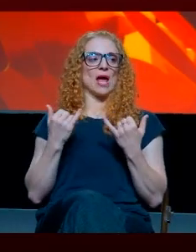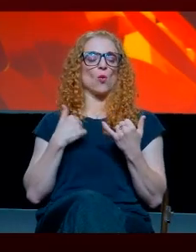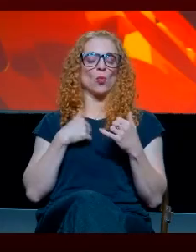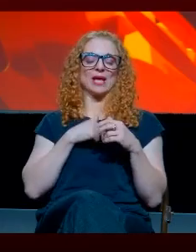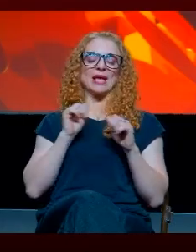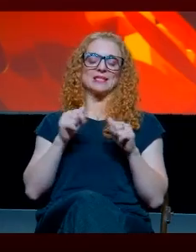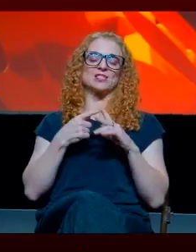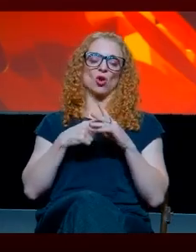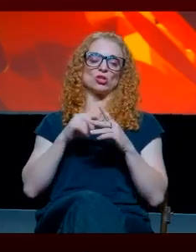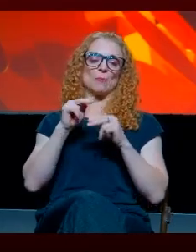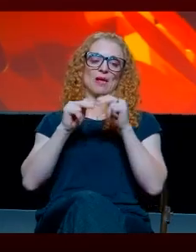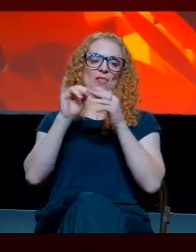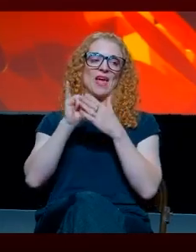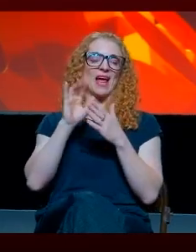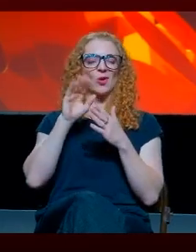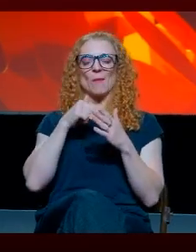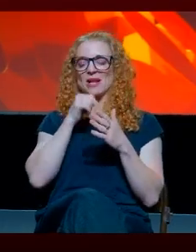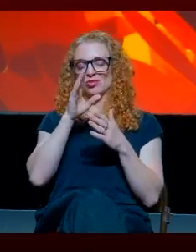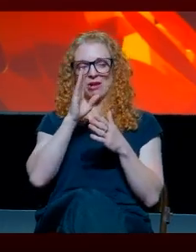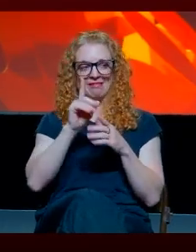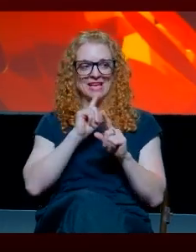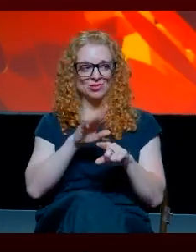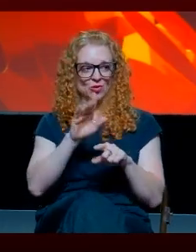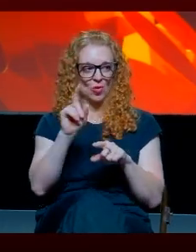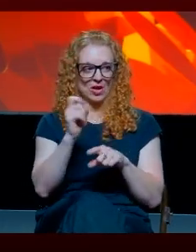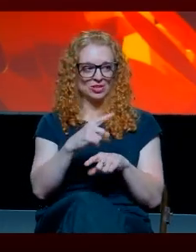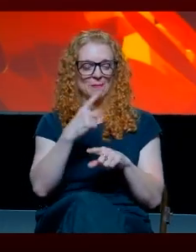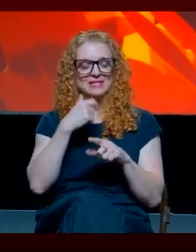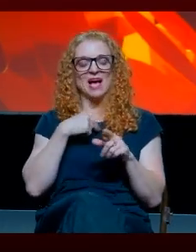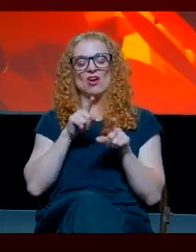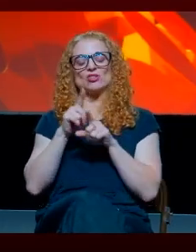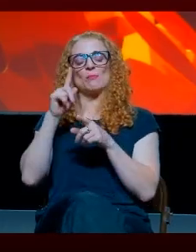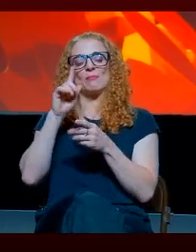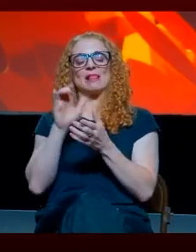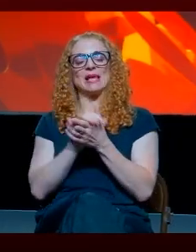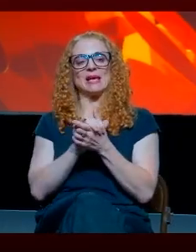that. And I know I'm not directly answering your question because I also believe